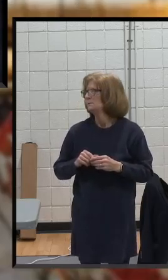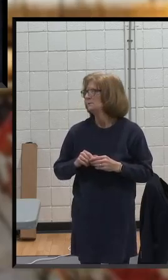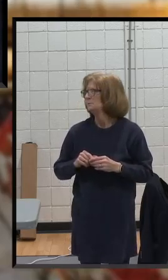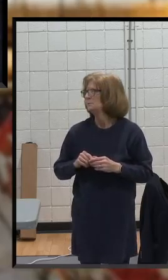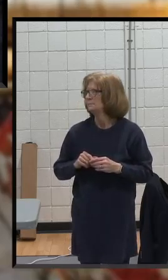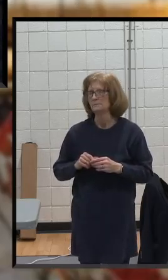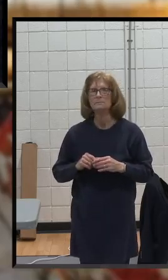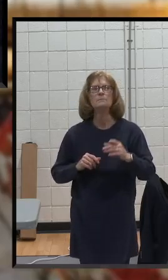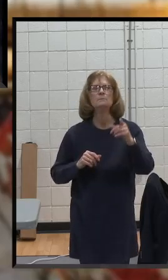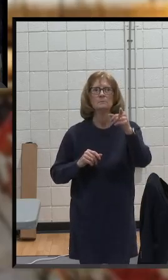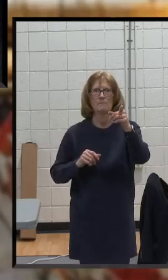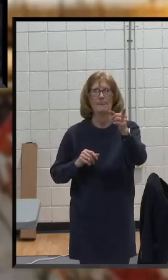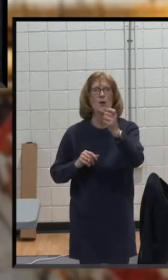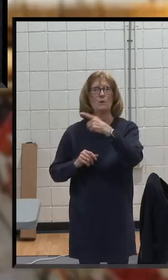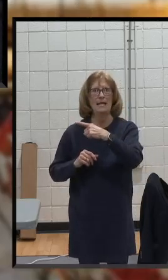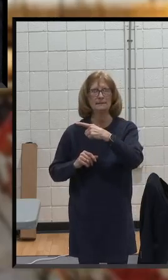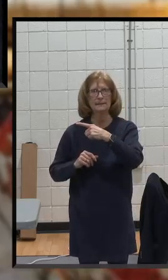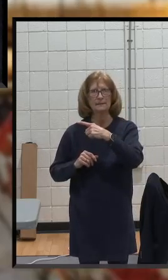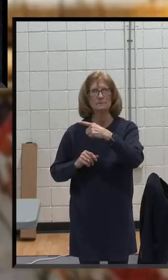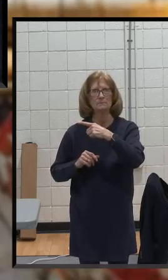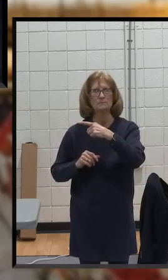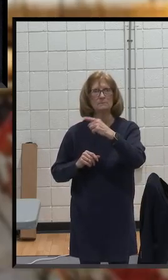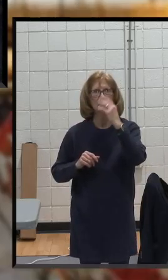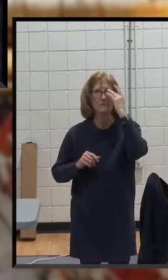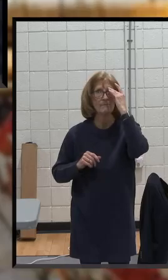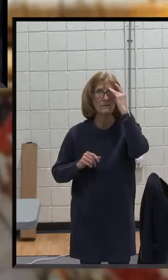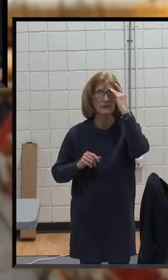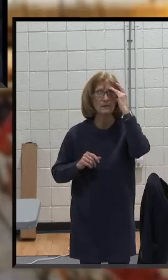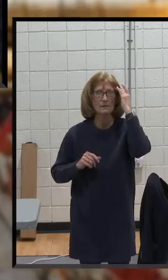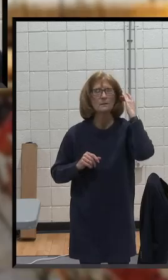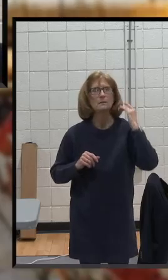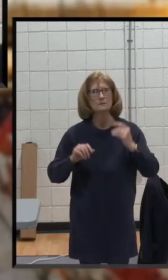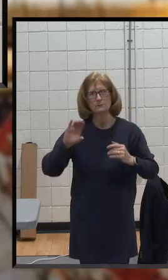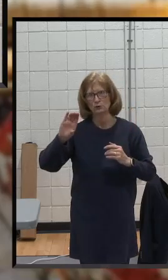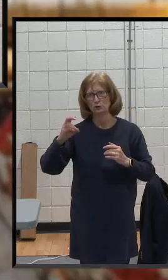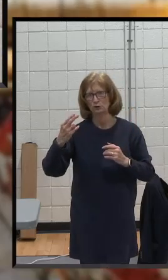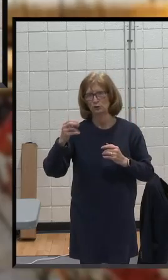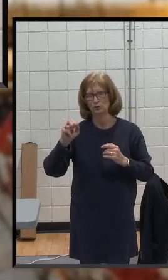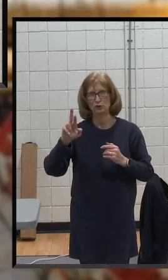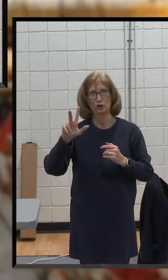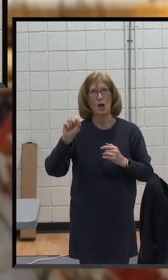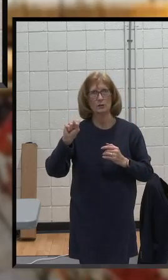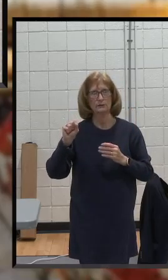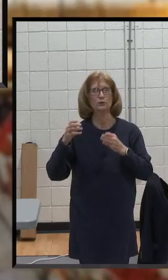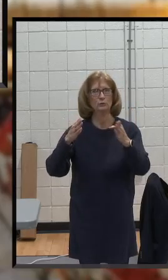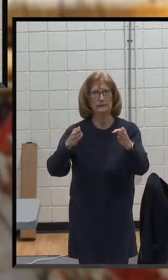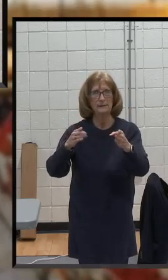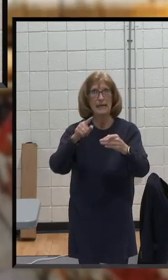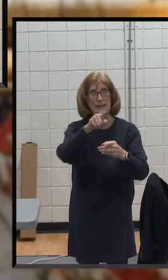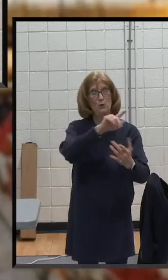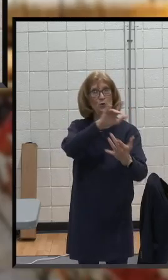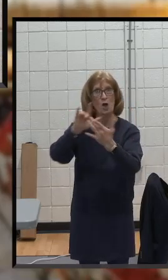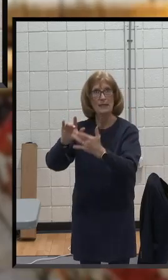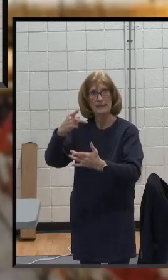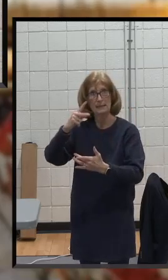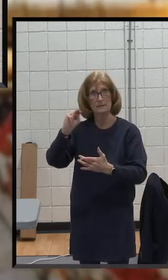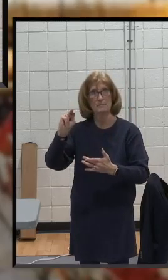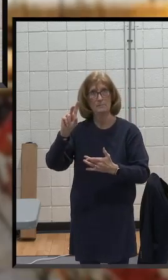So I think you were asking about a street that, Charles Street in particular, and you contacted PennDOT, is that